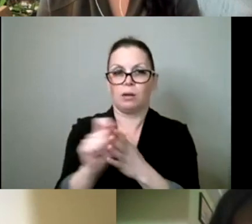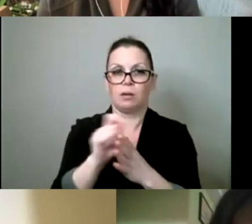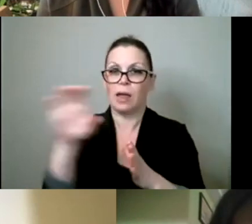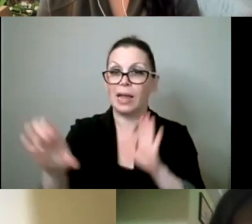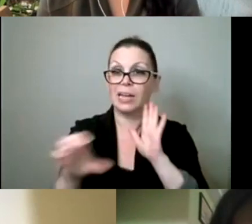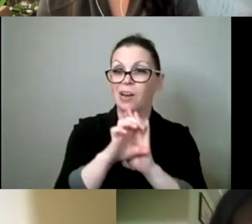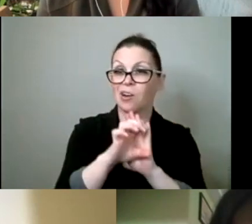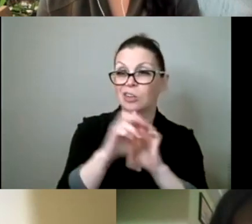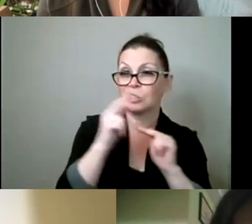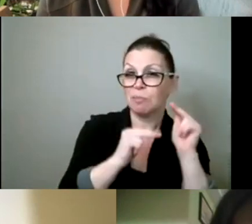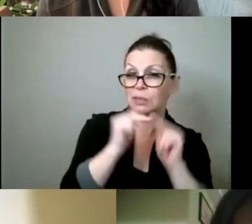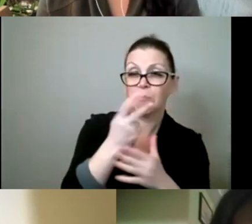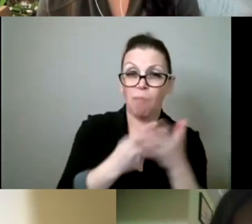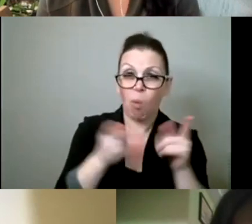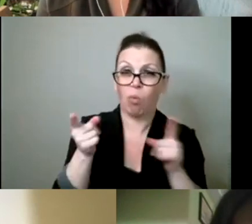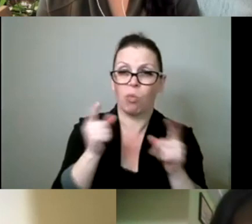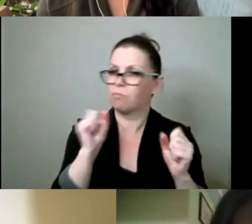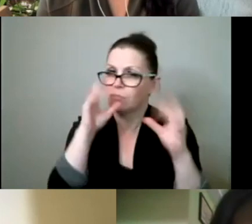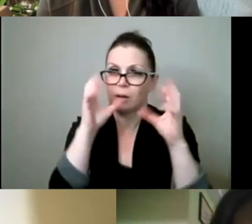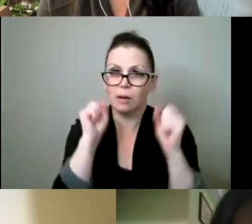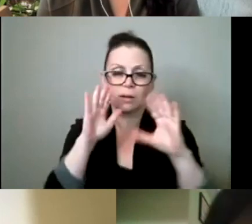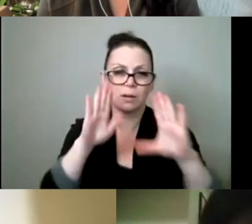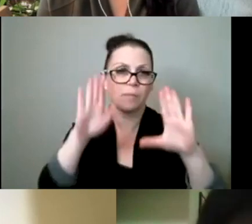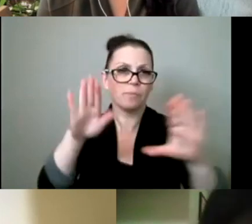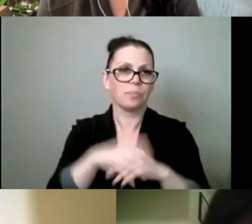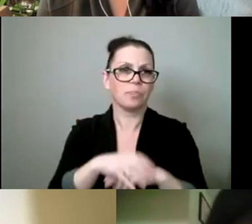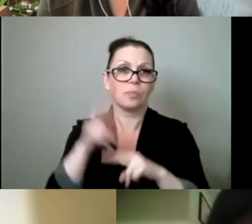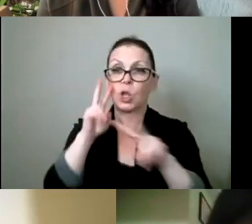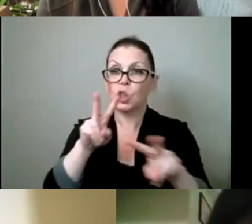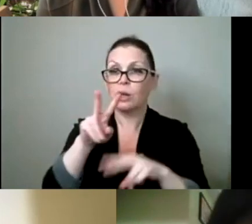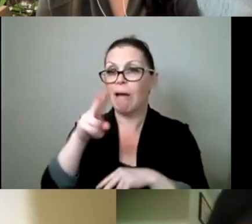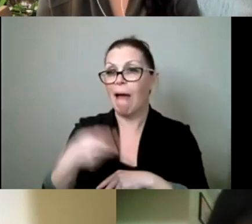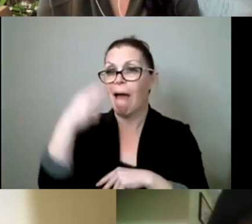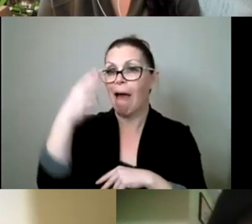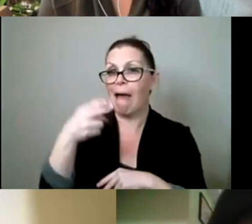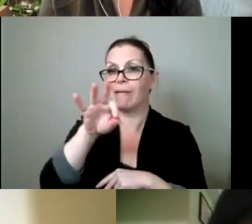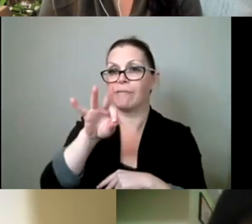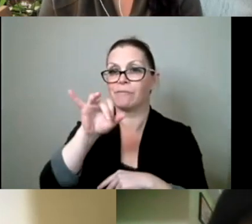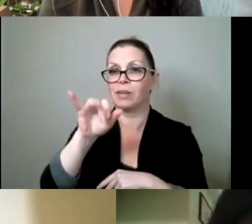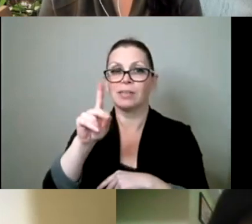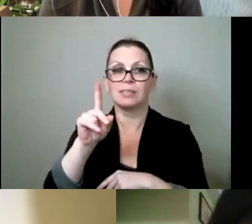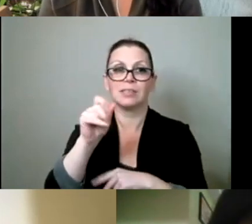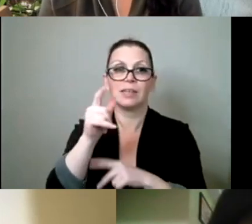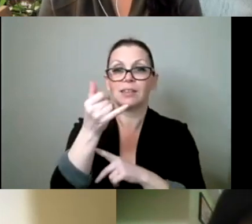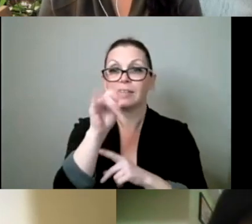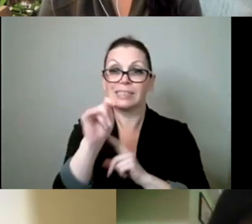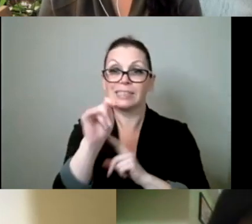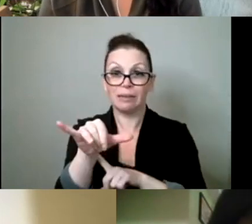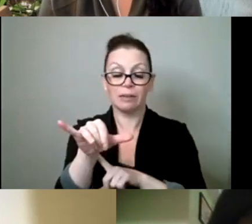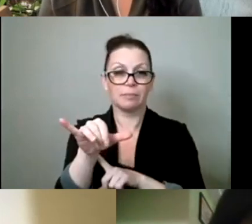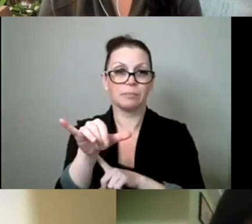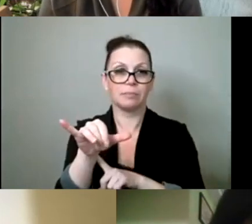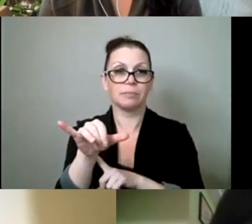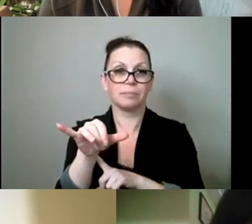character building. Look at High Fidelity. High Fidelity took a